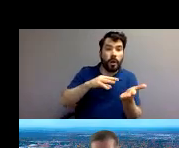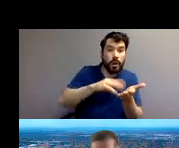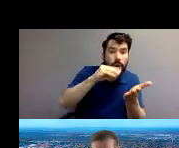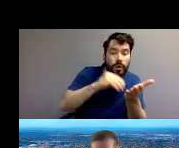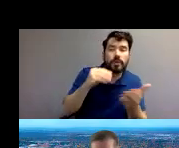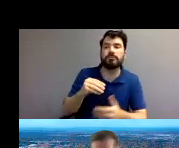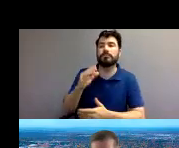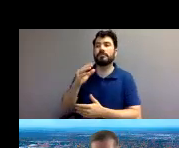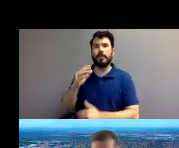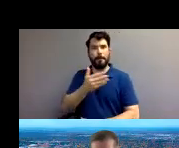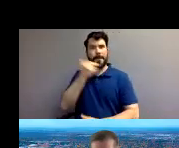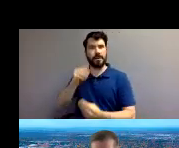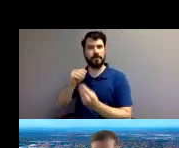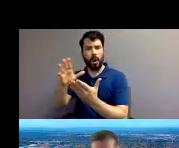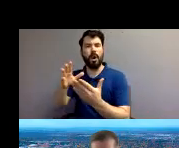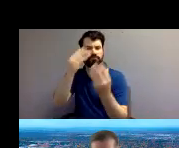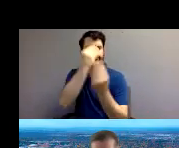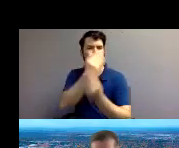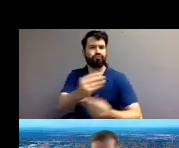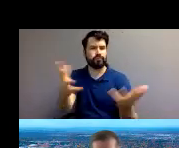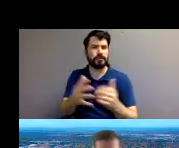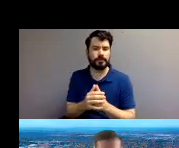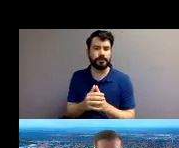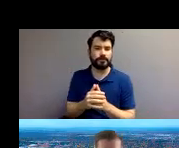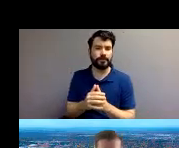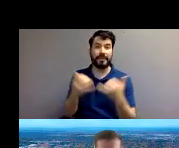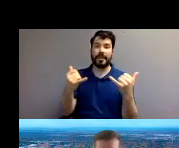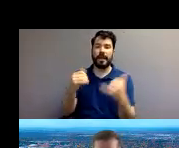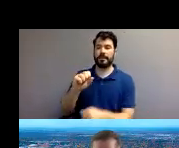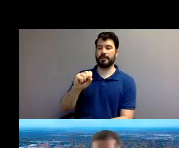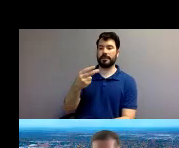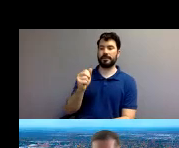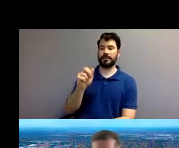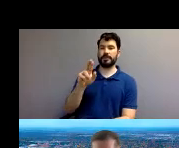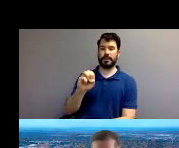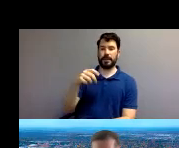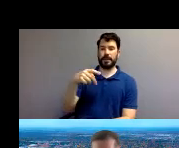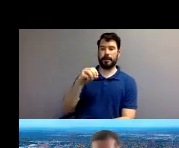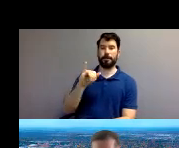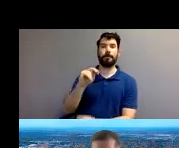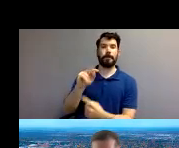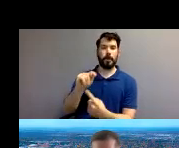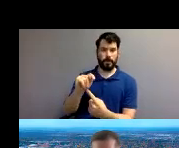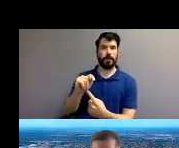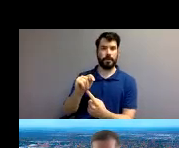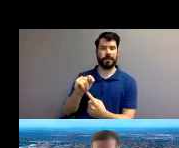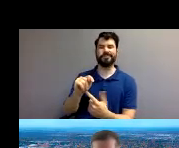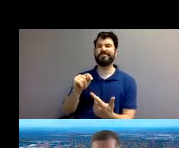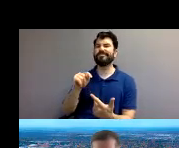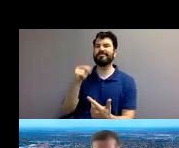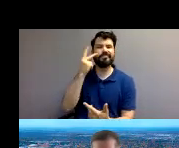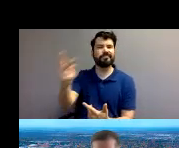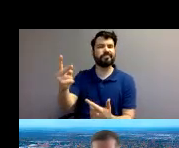experiences. And available now is on SharePoint, on our SharePoint site. That includes goals, deliverables,